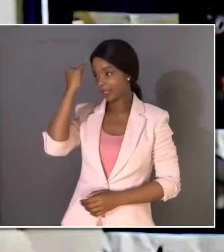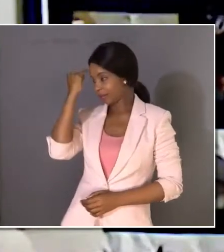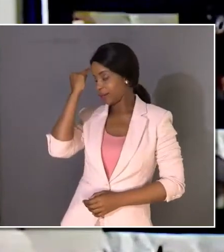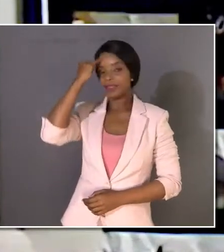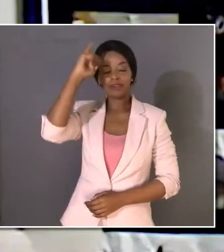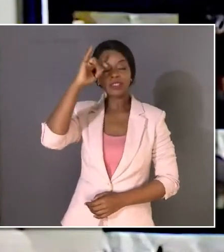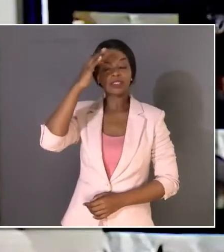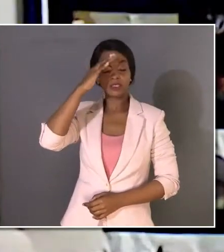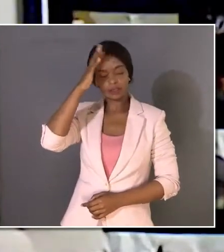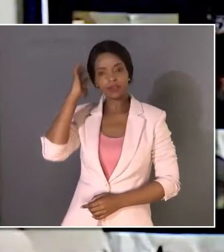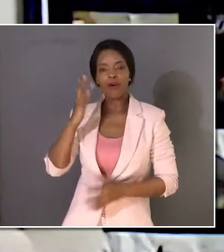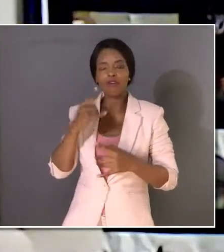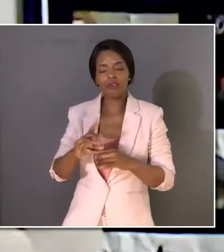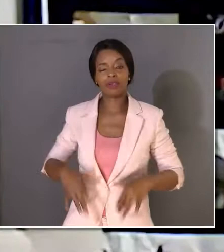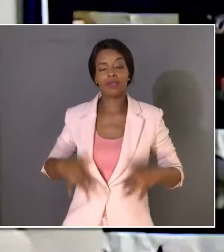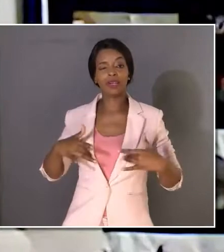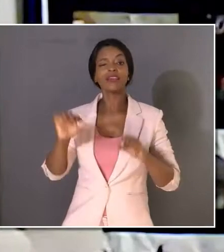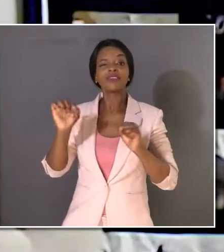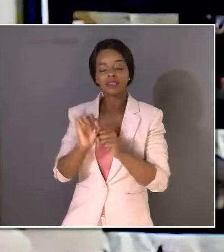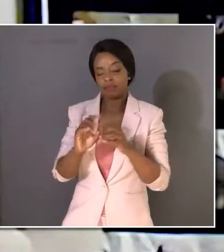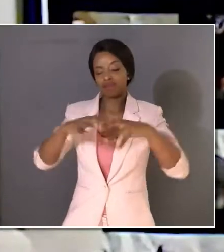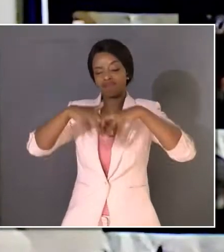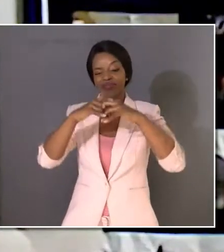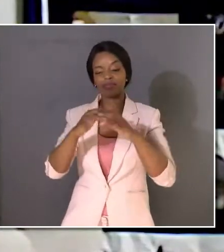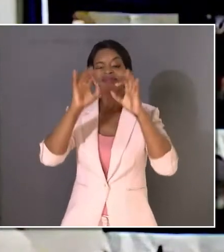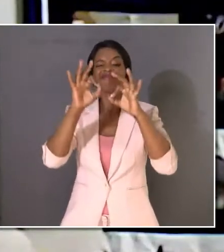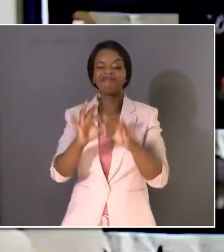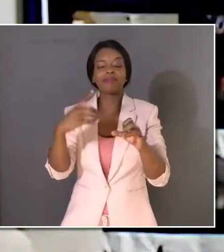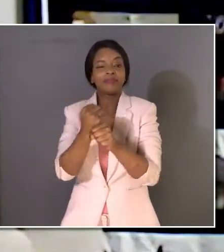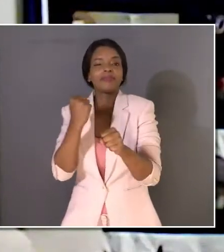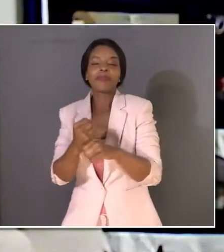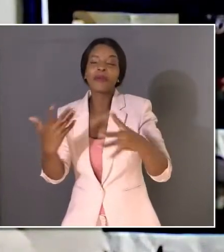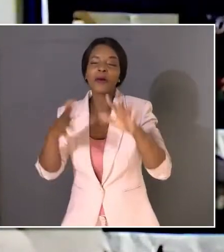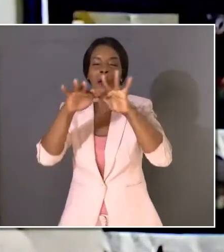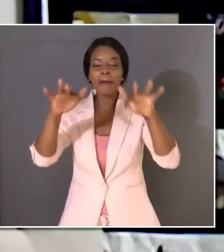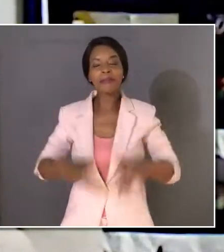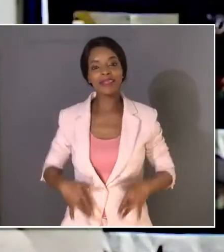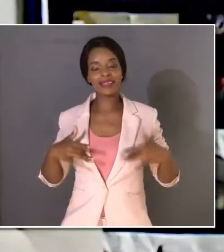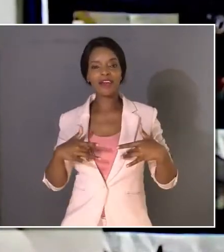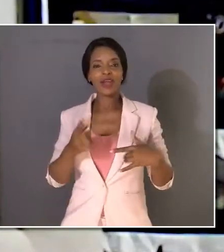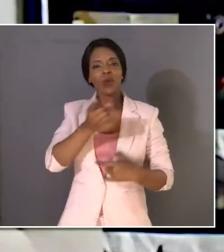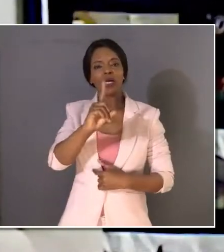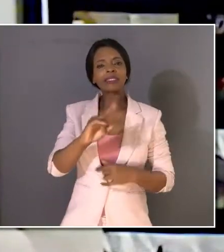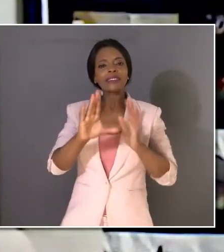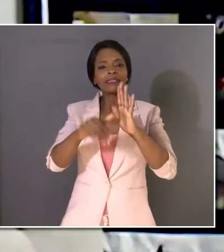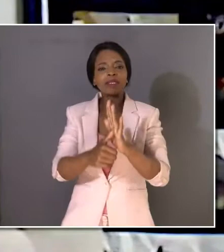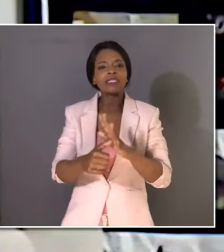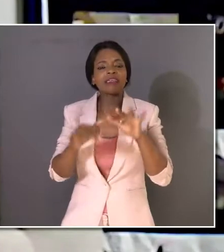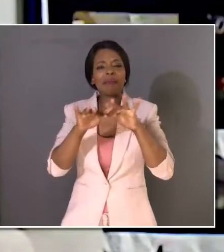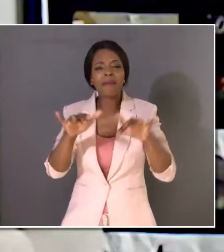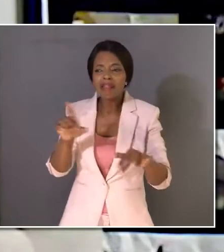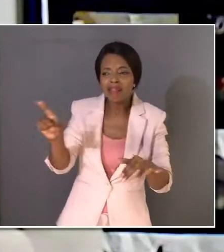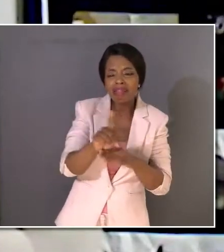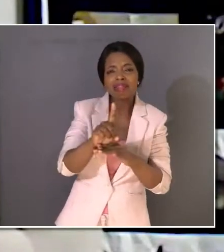life and create employment opportunities for those living with a disability. Such people are at a considerable